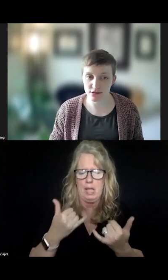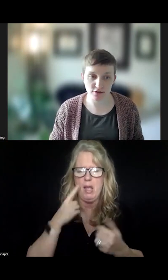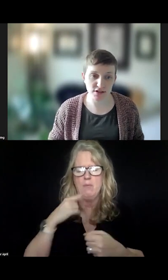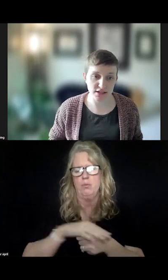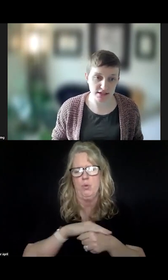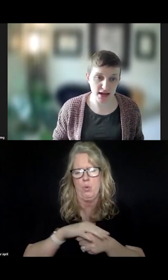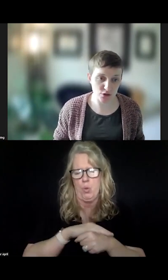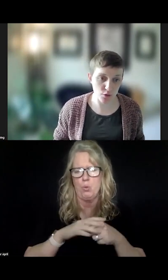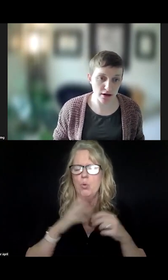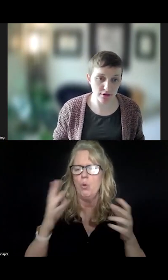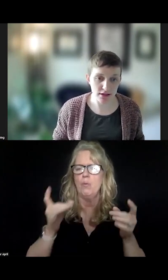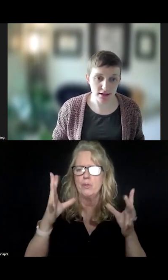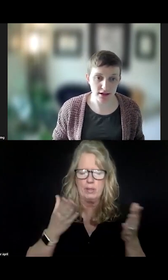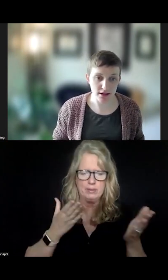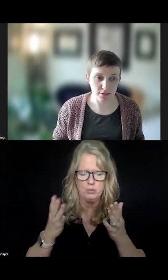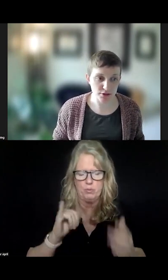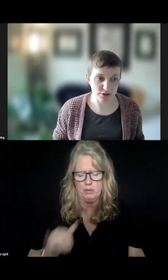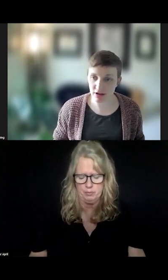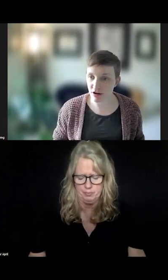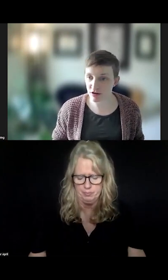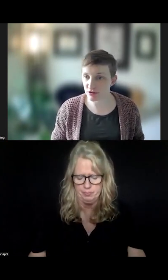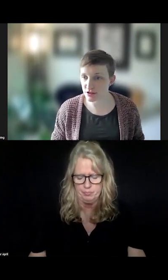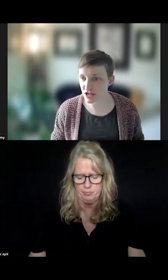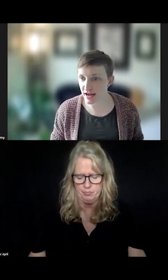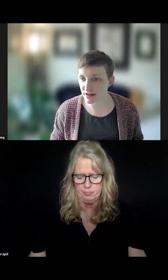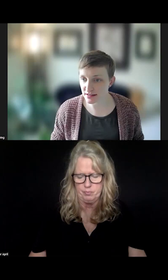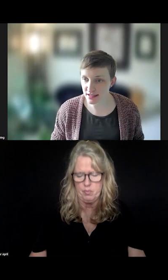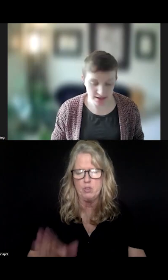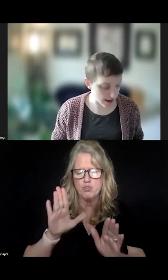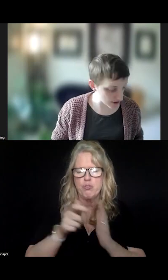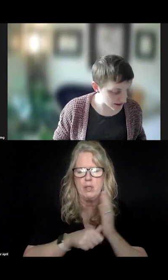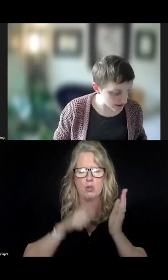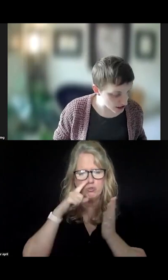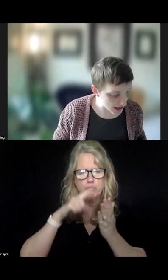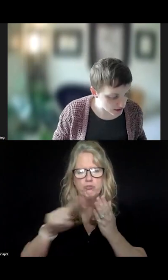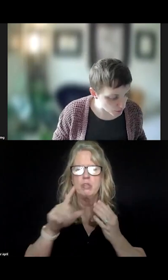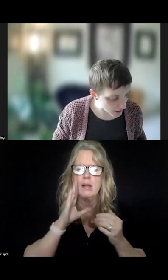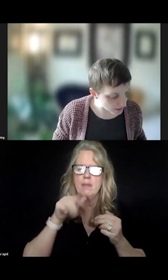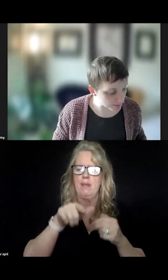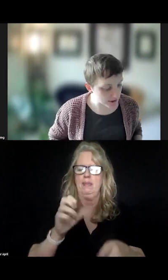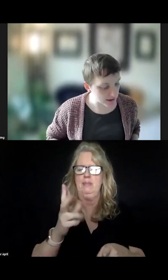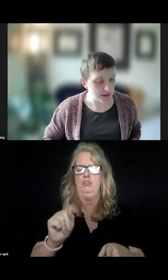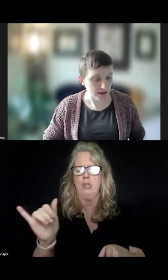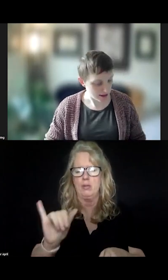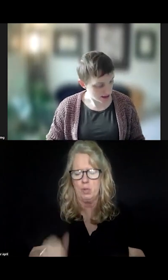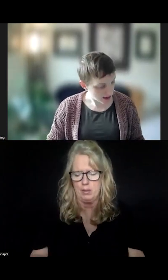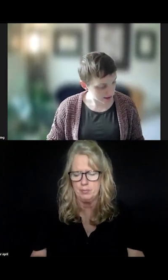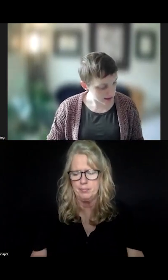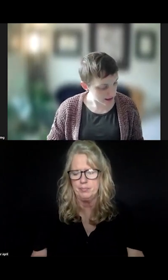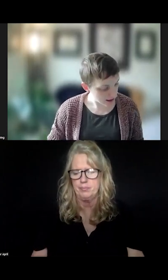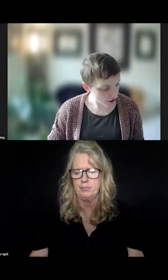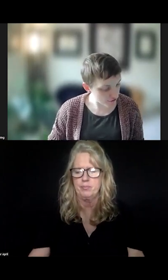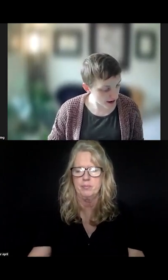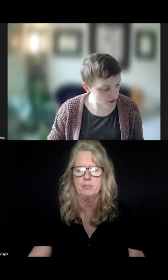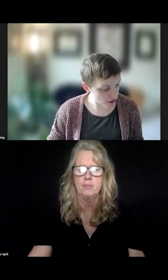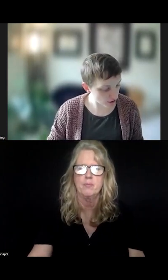crisis services as well. So it's a great article to check out, and the link to that one is in the chat as well. And